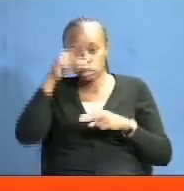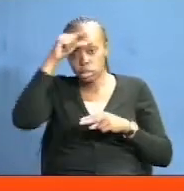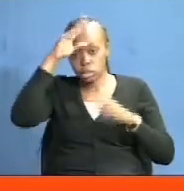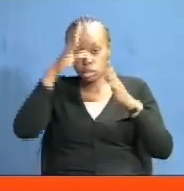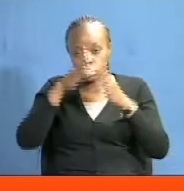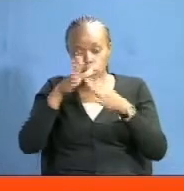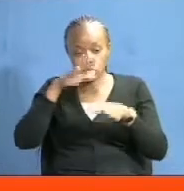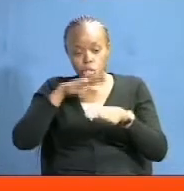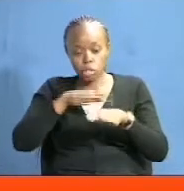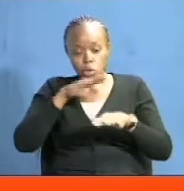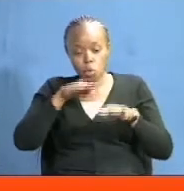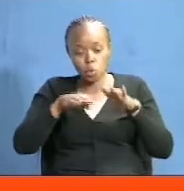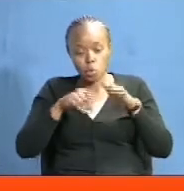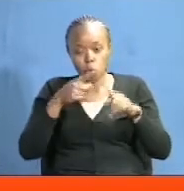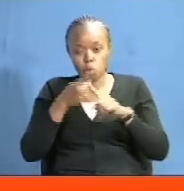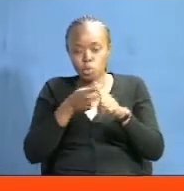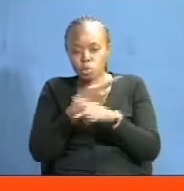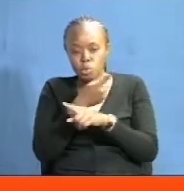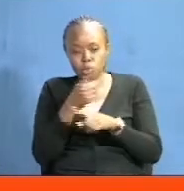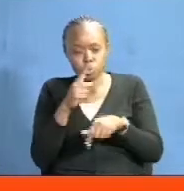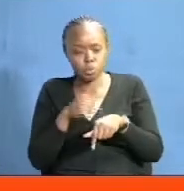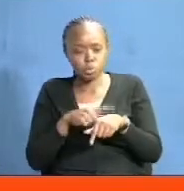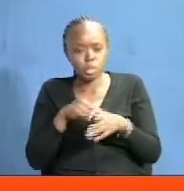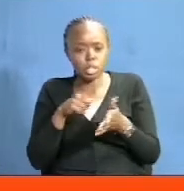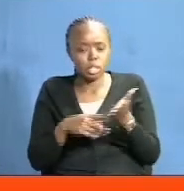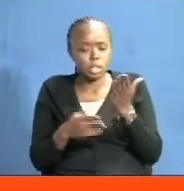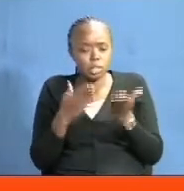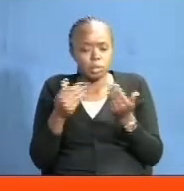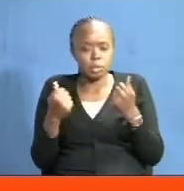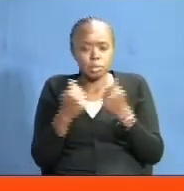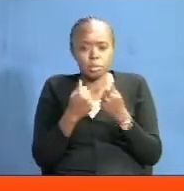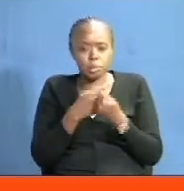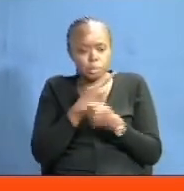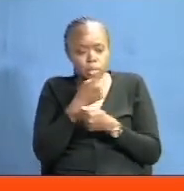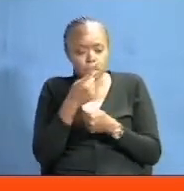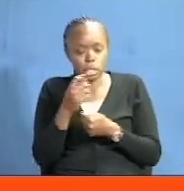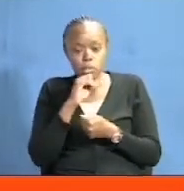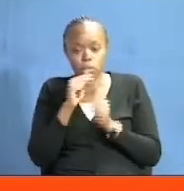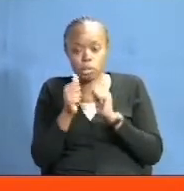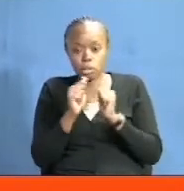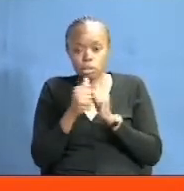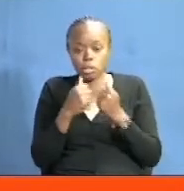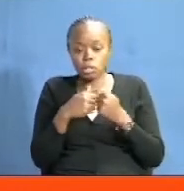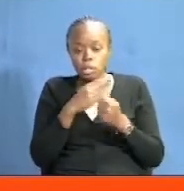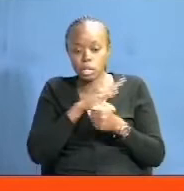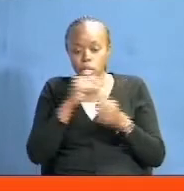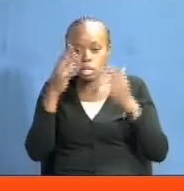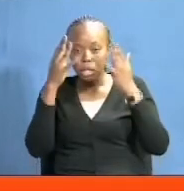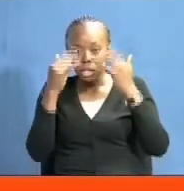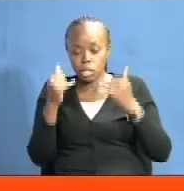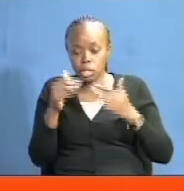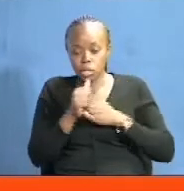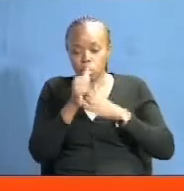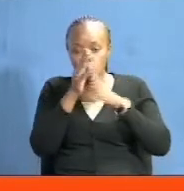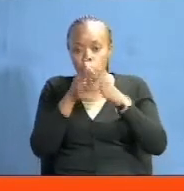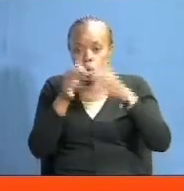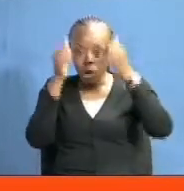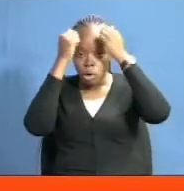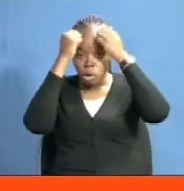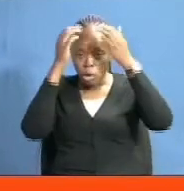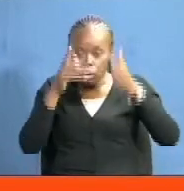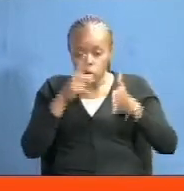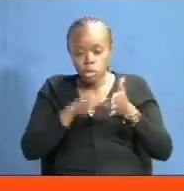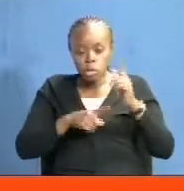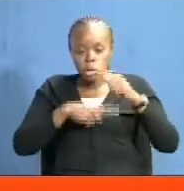toes from those times. So what do you think happened to this radicalization and the current student leadership? What do you think can